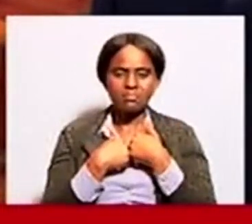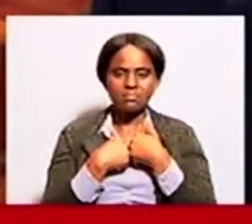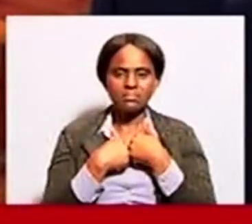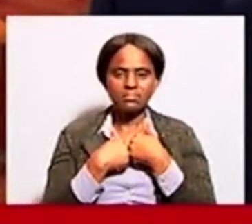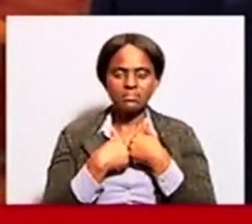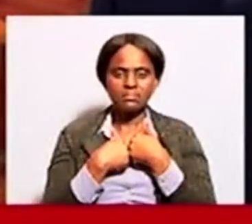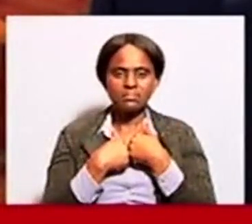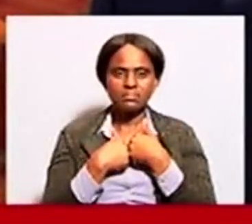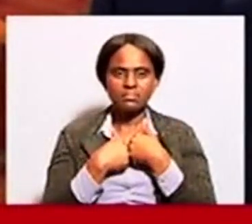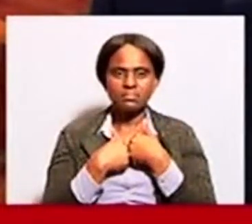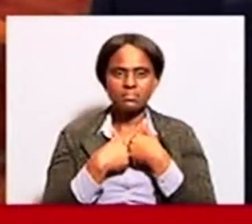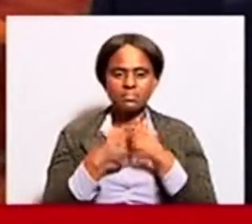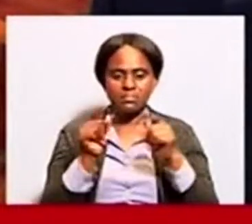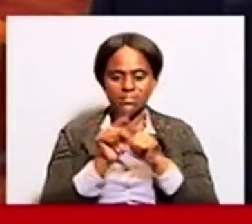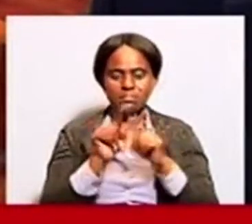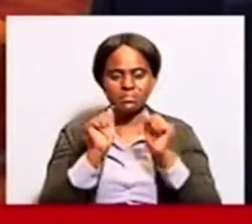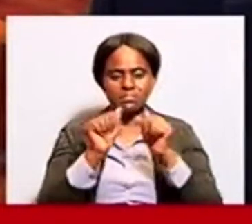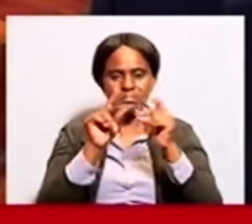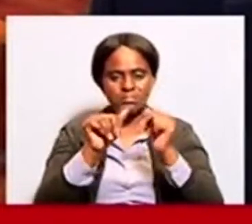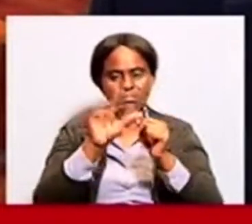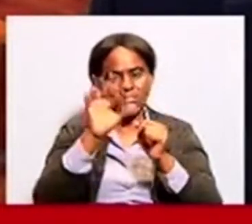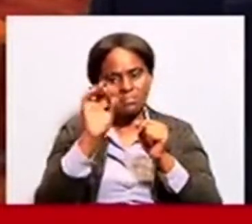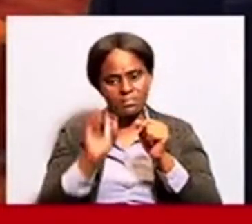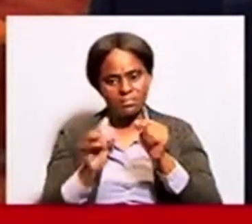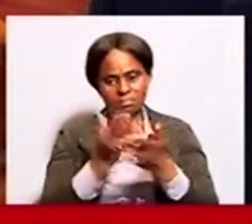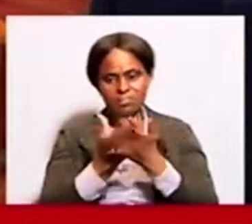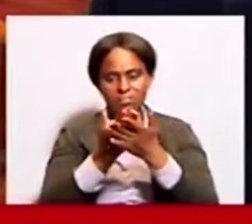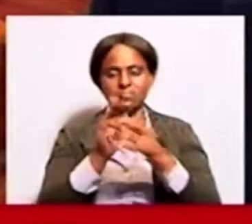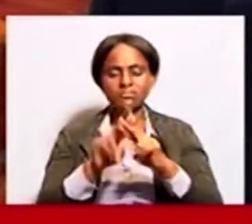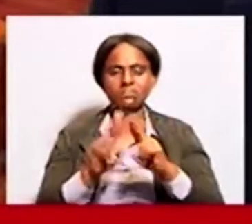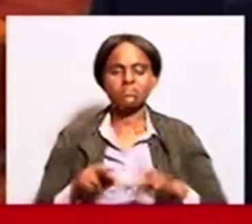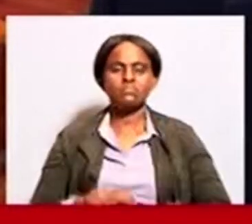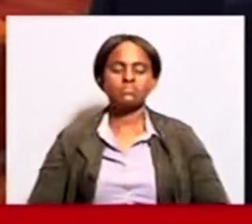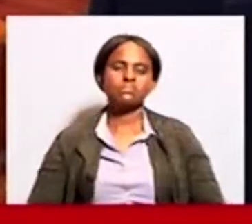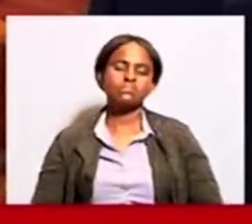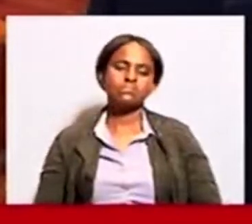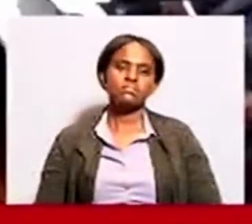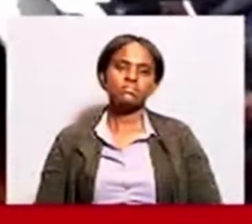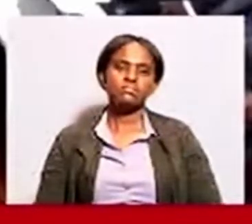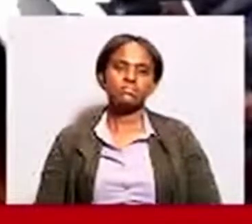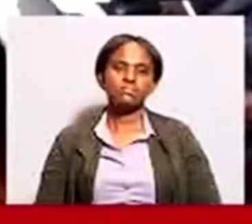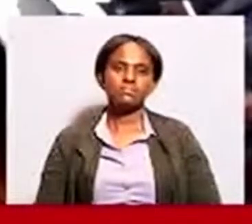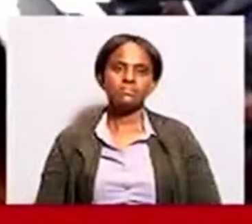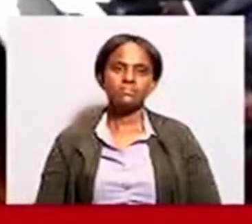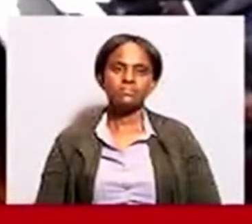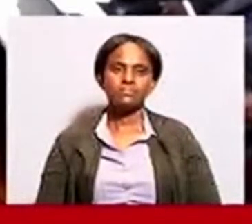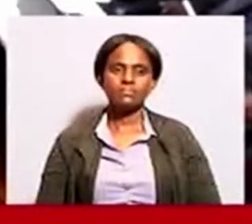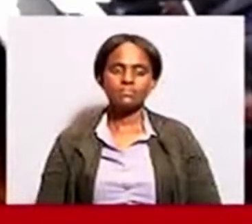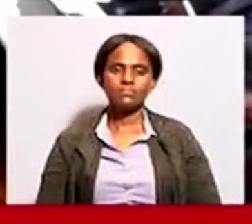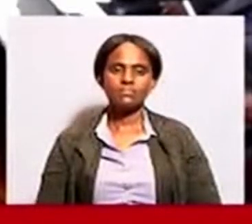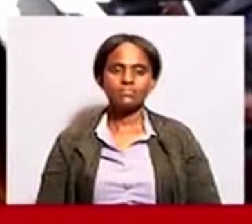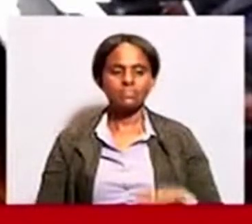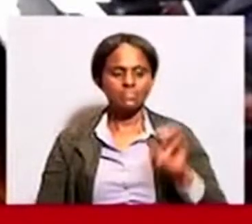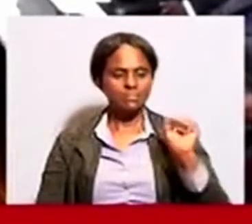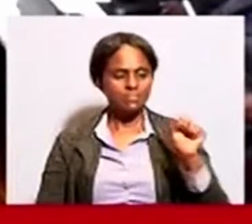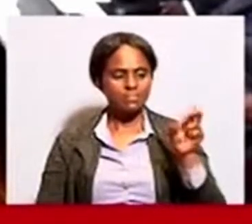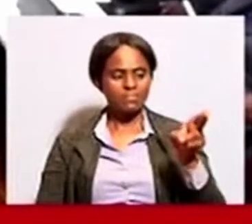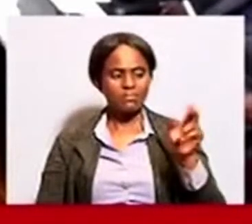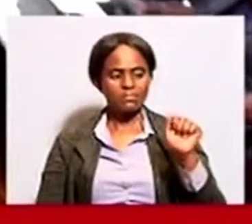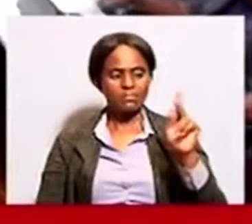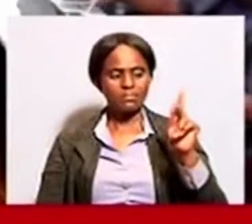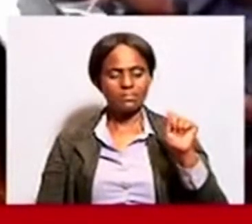Maybe at that point it reached 50%. I submit, Chair. Honorable Shaka Fuso, as we conclude.